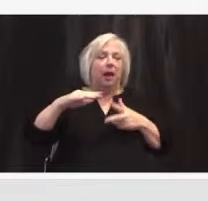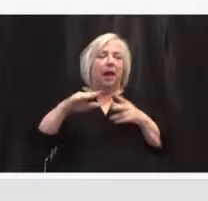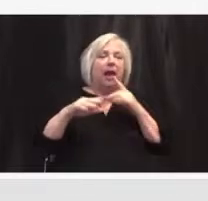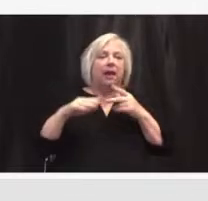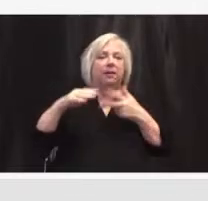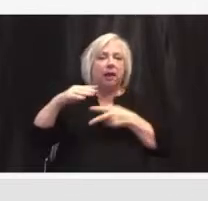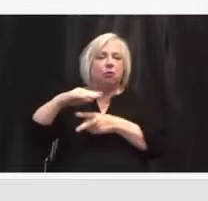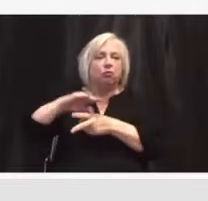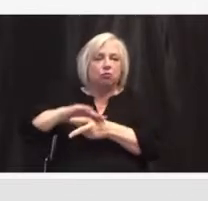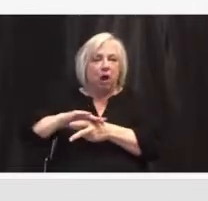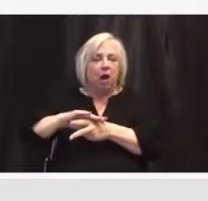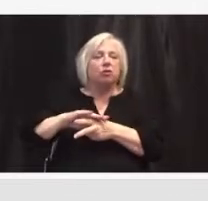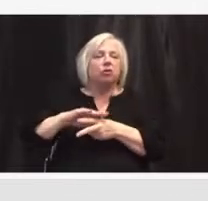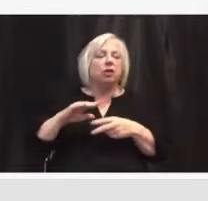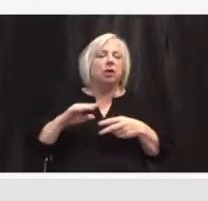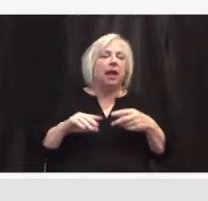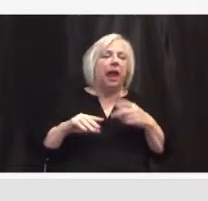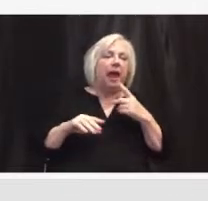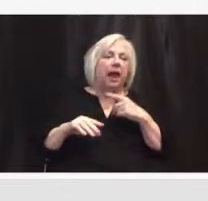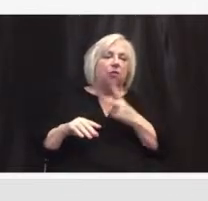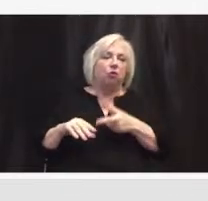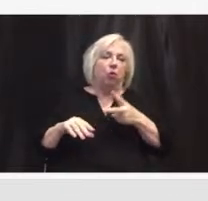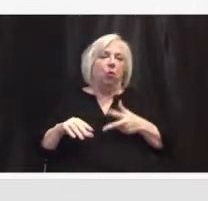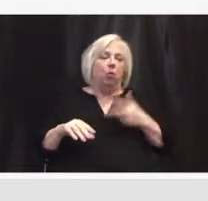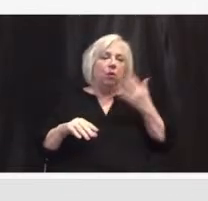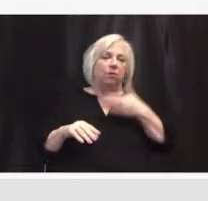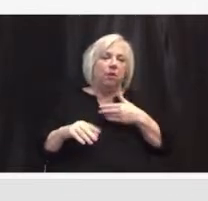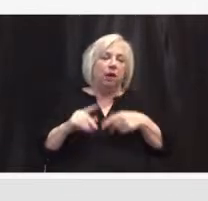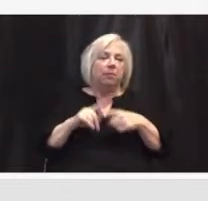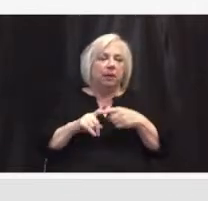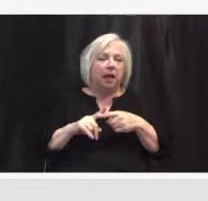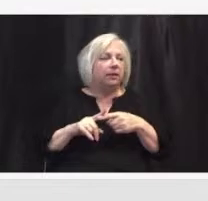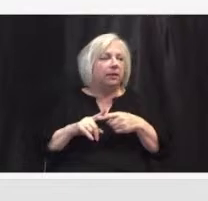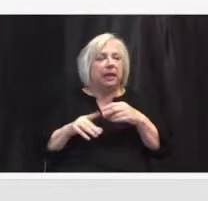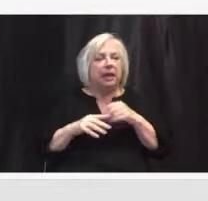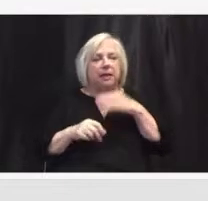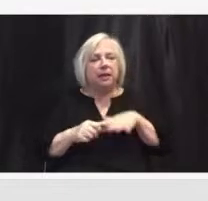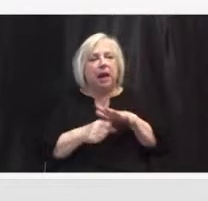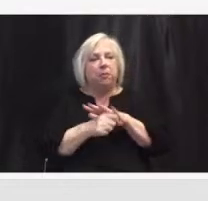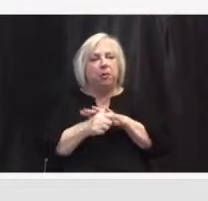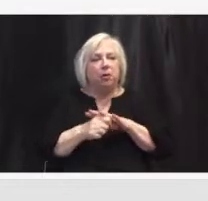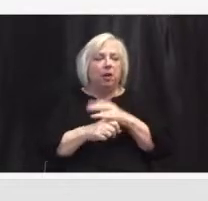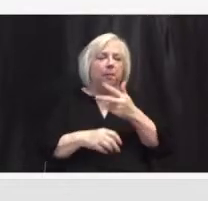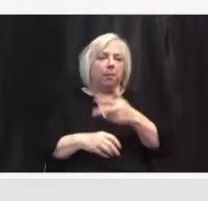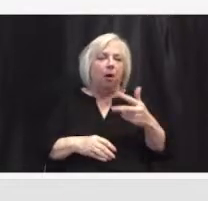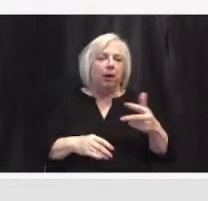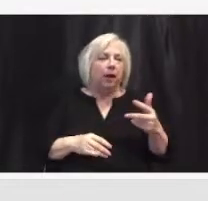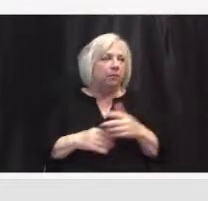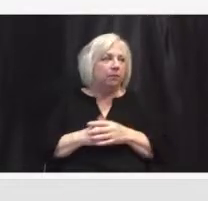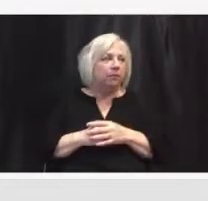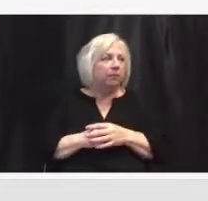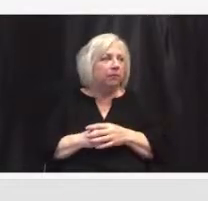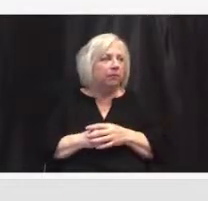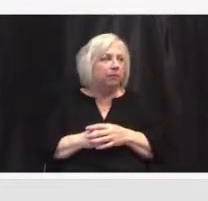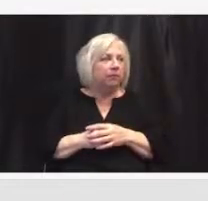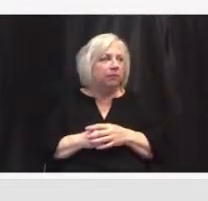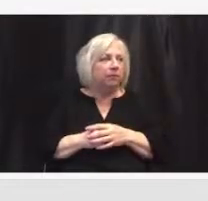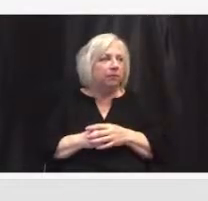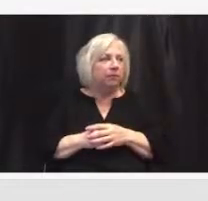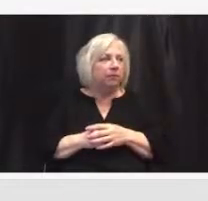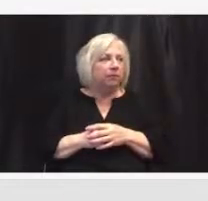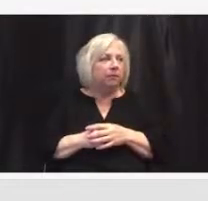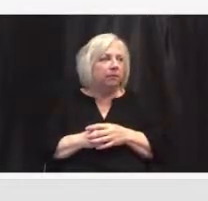it up, 2 spaces in front, as well as in the neighborhood, there is parking available. If there's tenant or